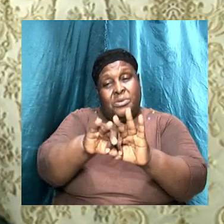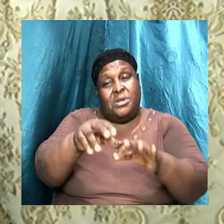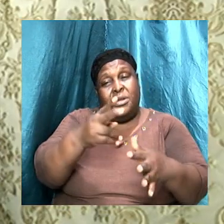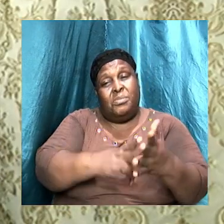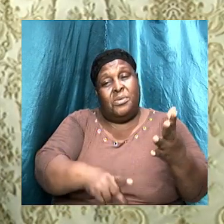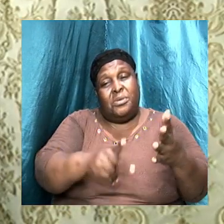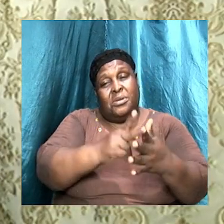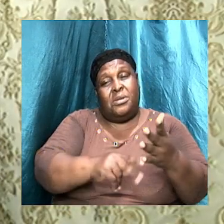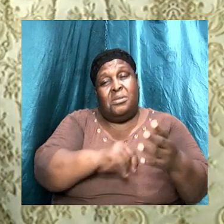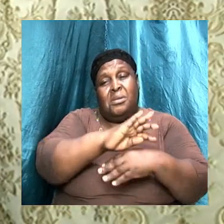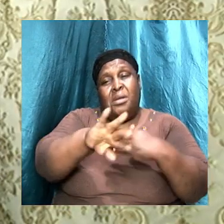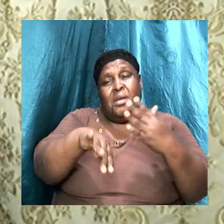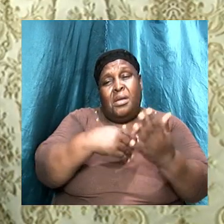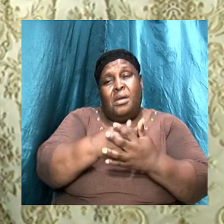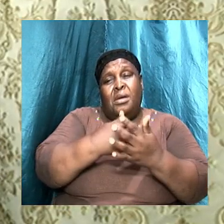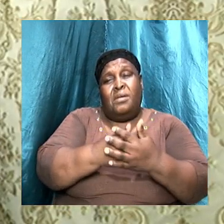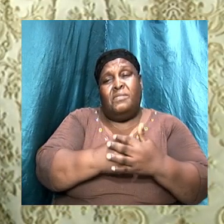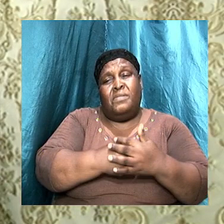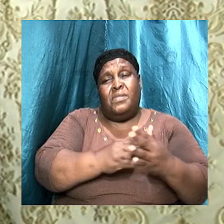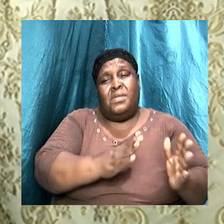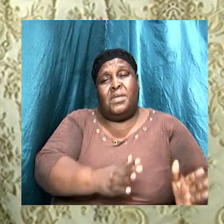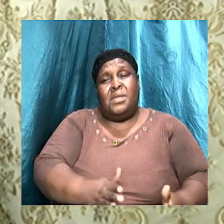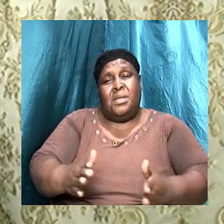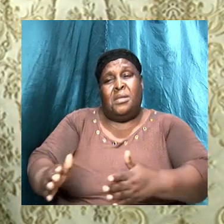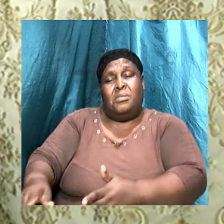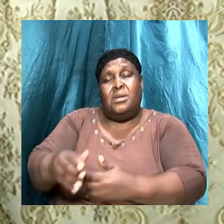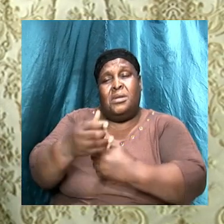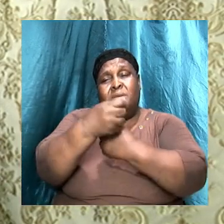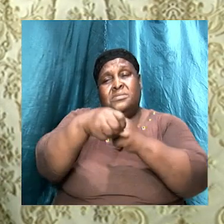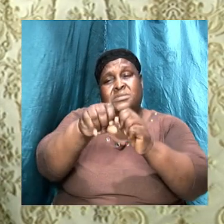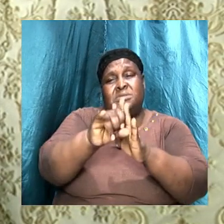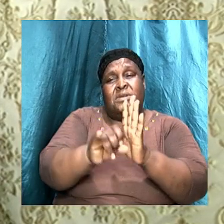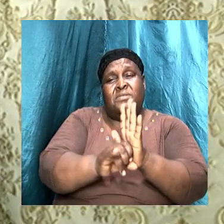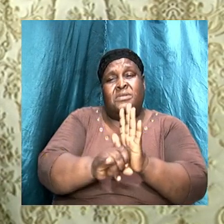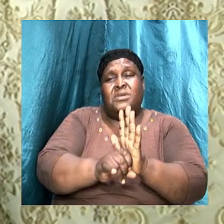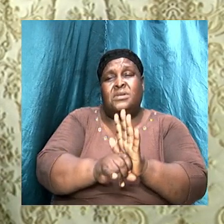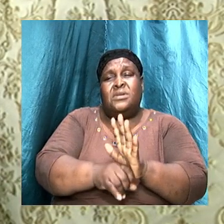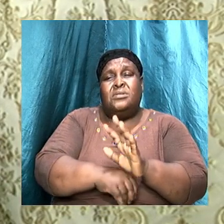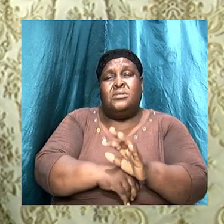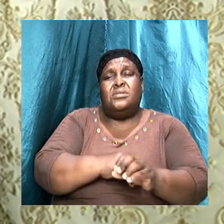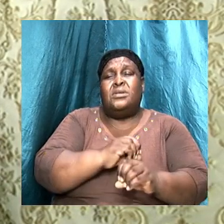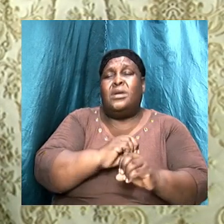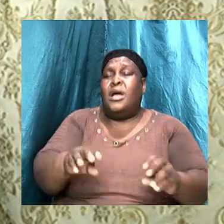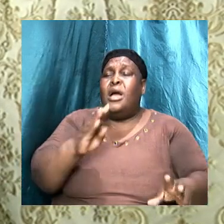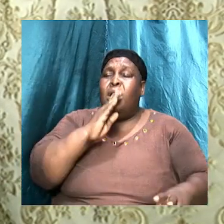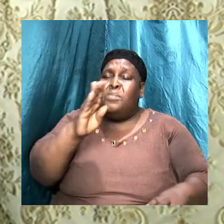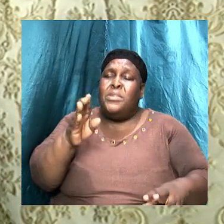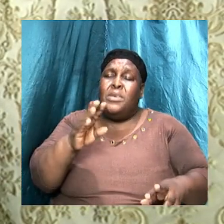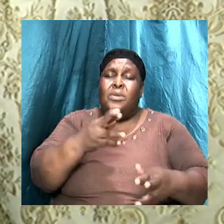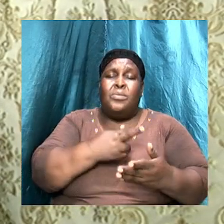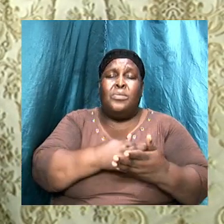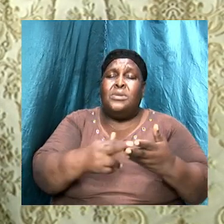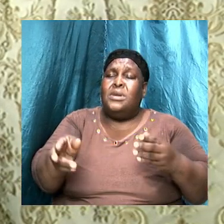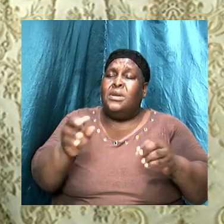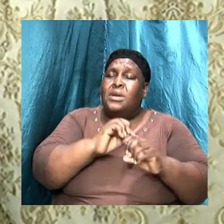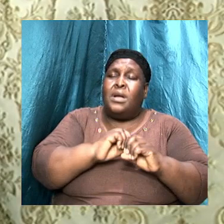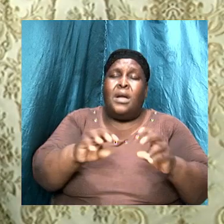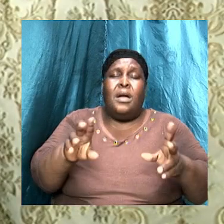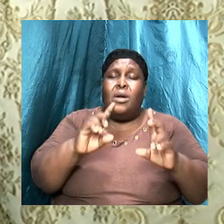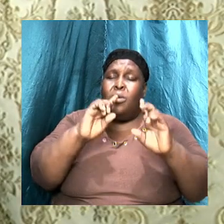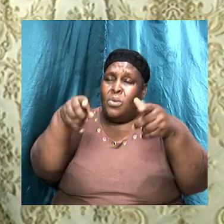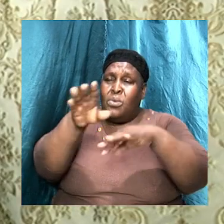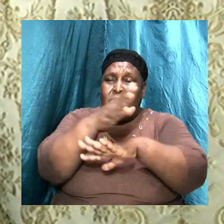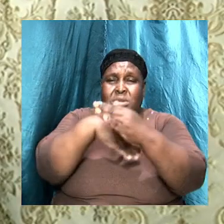the plan of salvation is significant because none you can't be righteous you can't get to know God you can't get to him